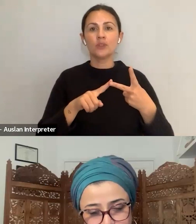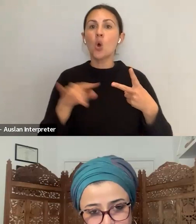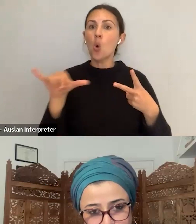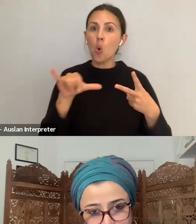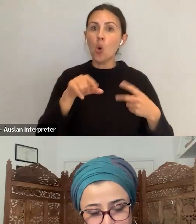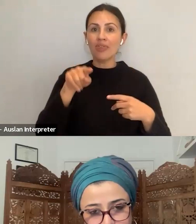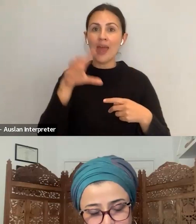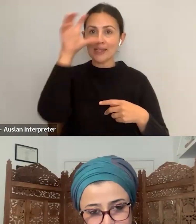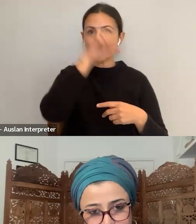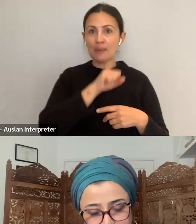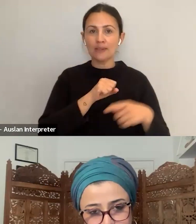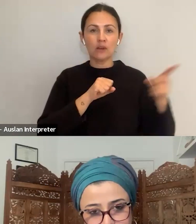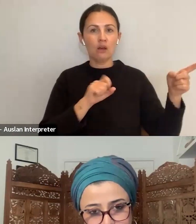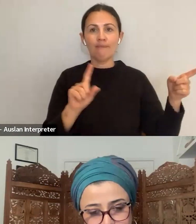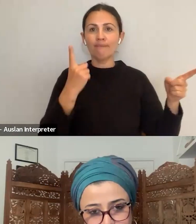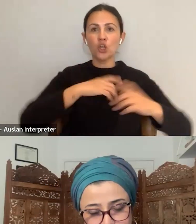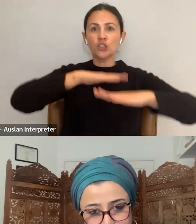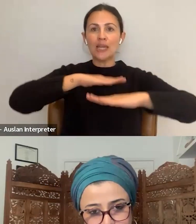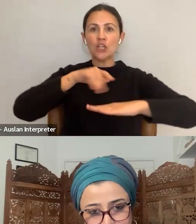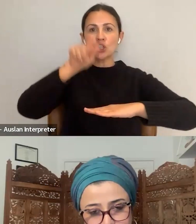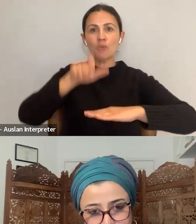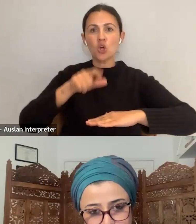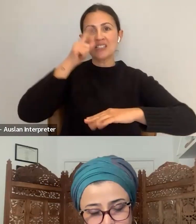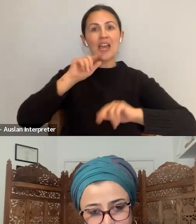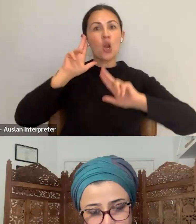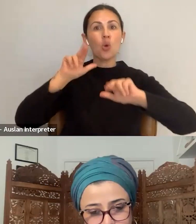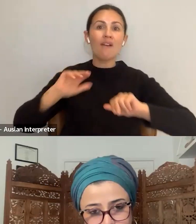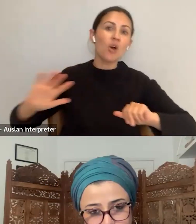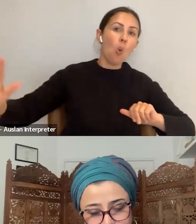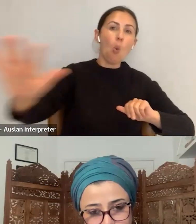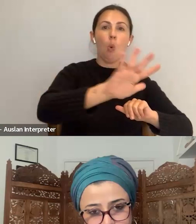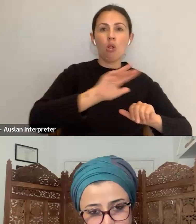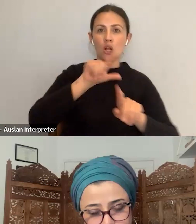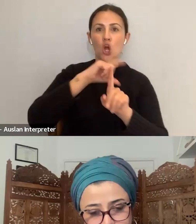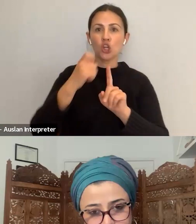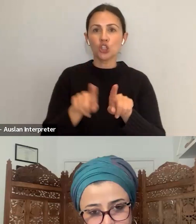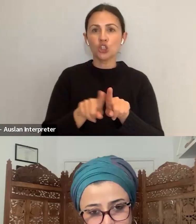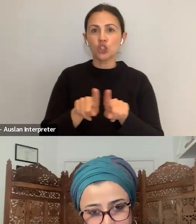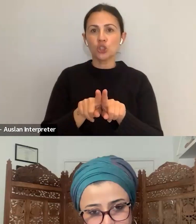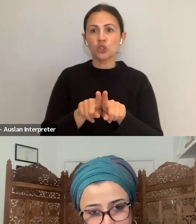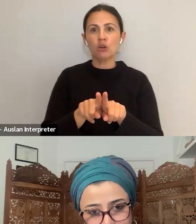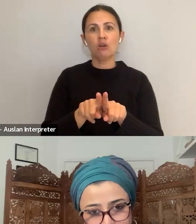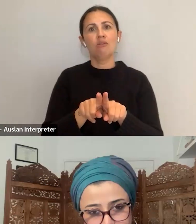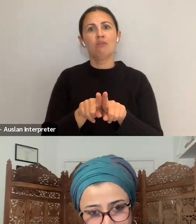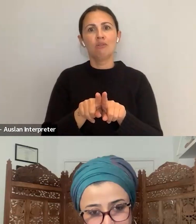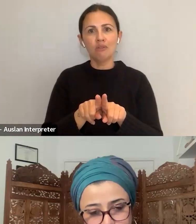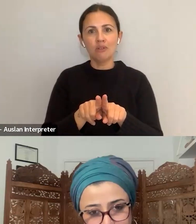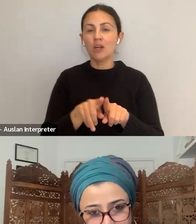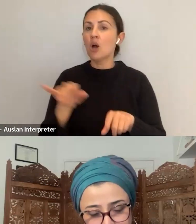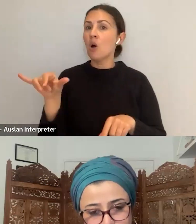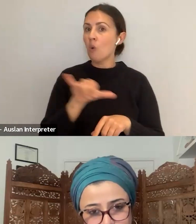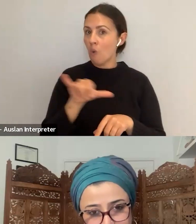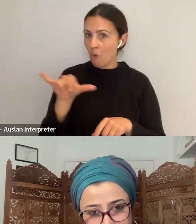in parallel to actually recruiting someone to diversify a board, the cultural capability of other directors has not been